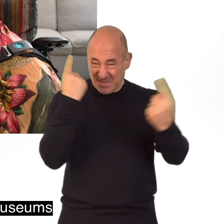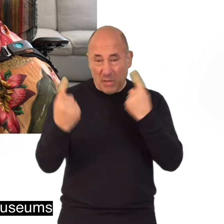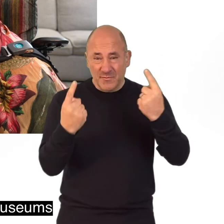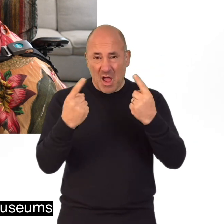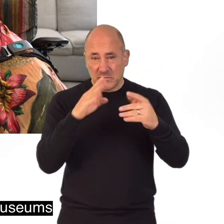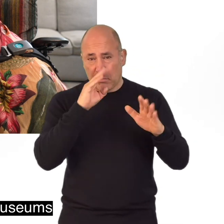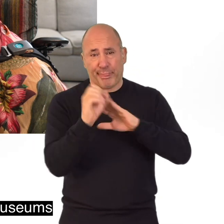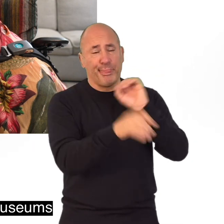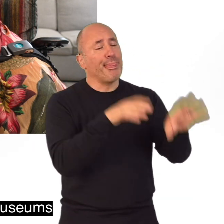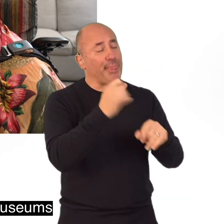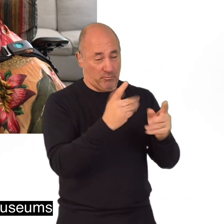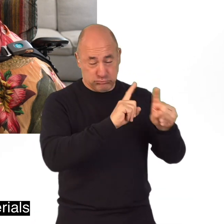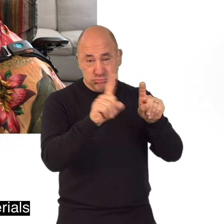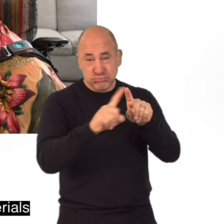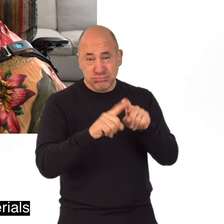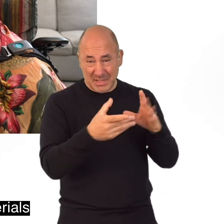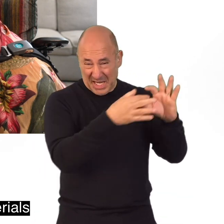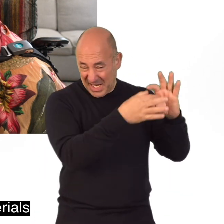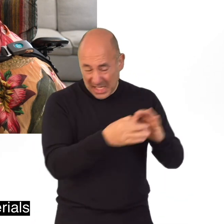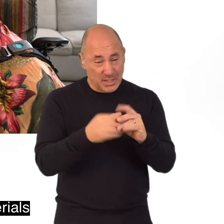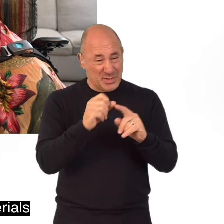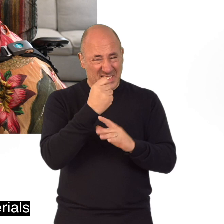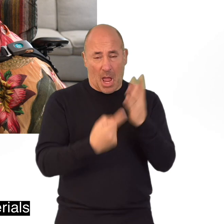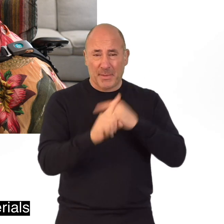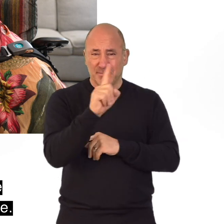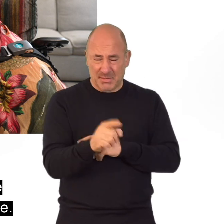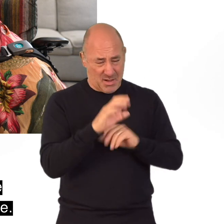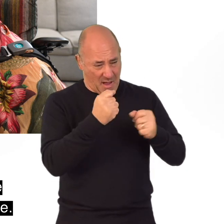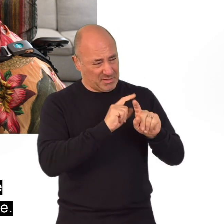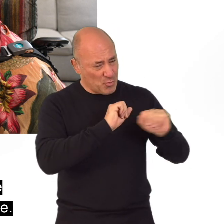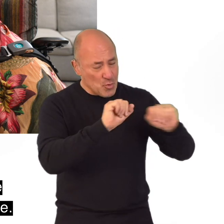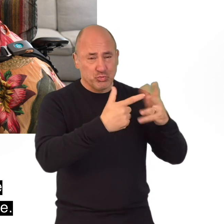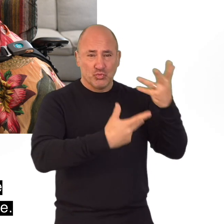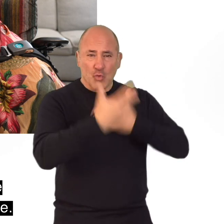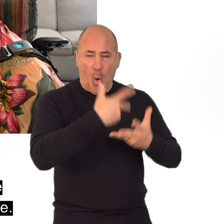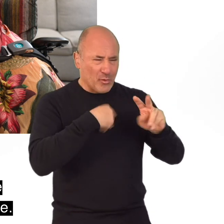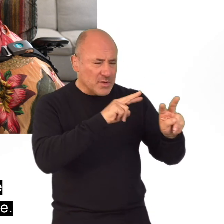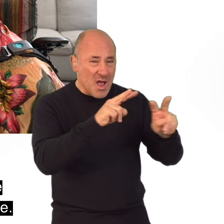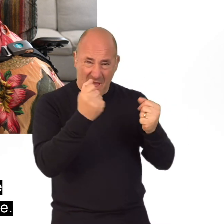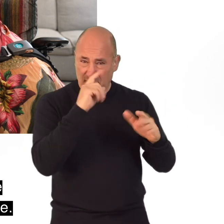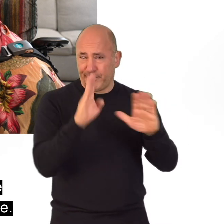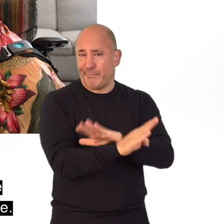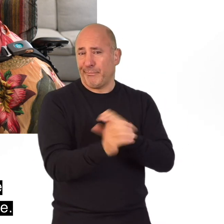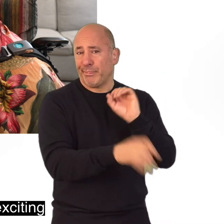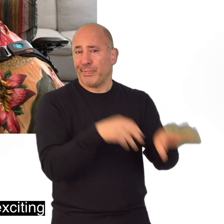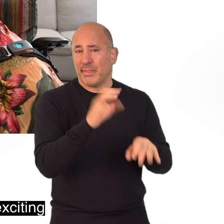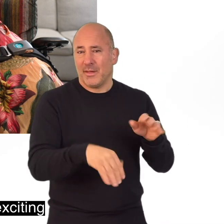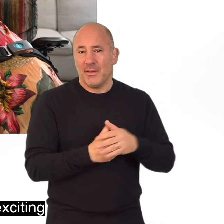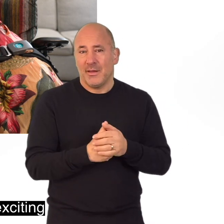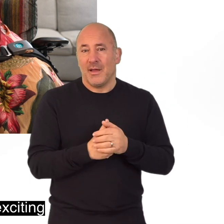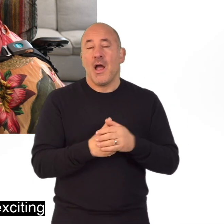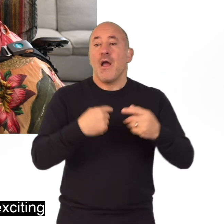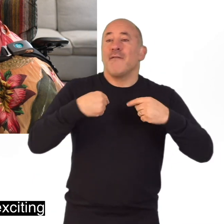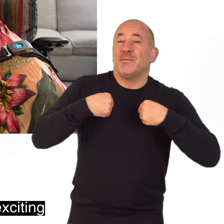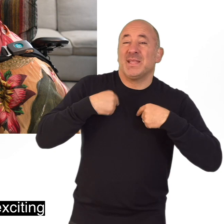hidden within museums are a huge range of materials that can really tell the story of disabled people. And for